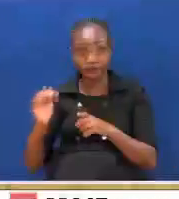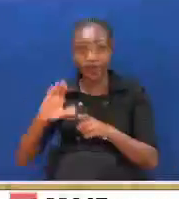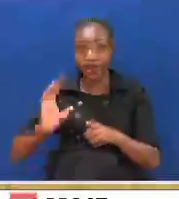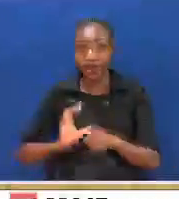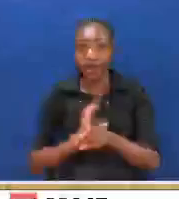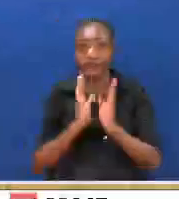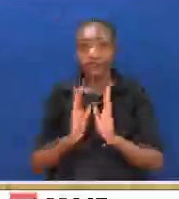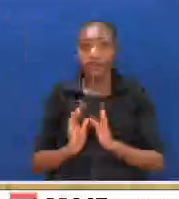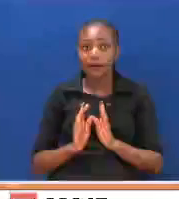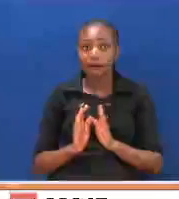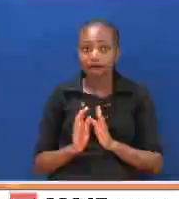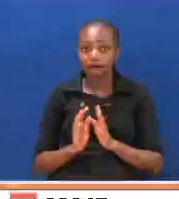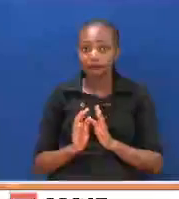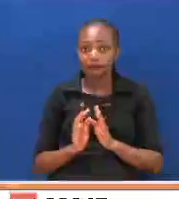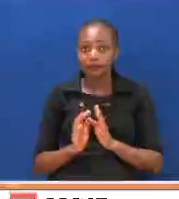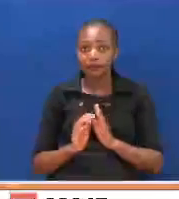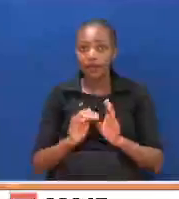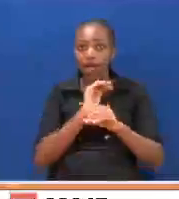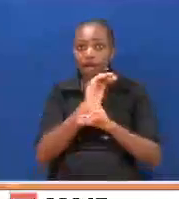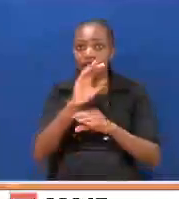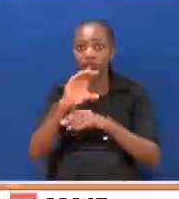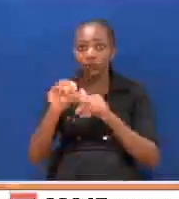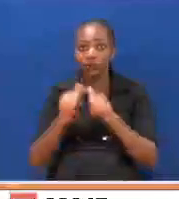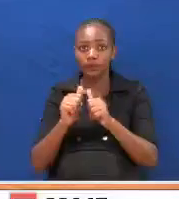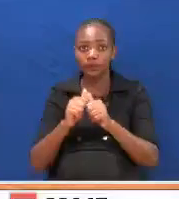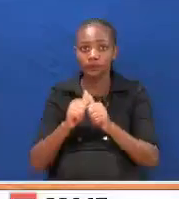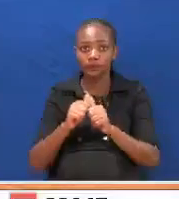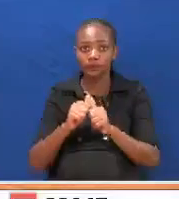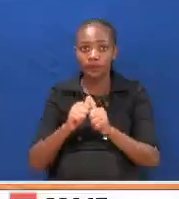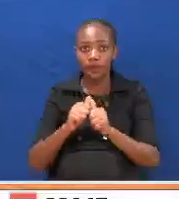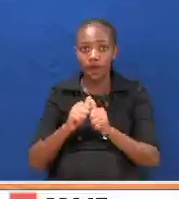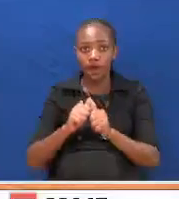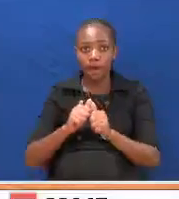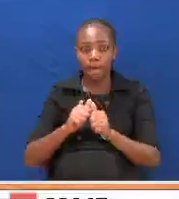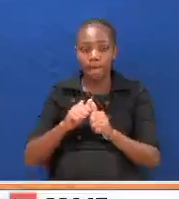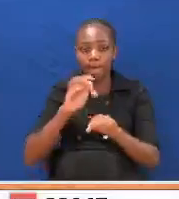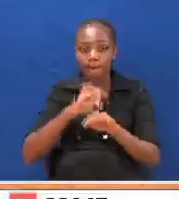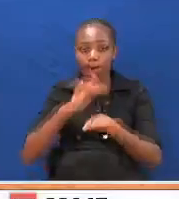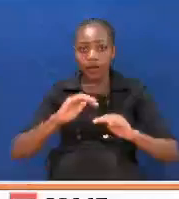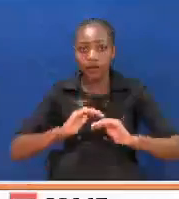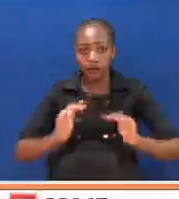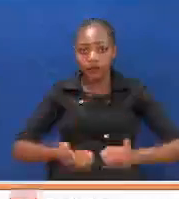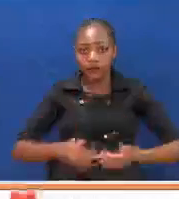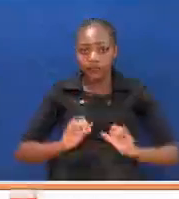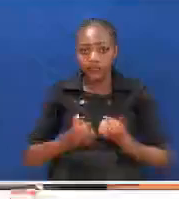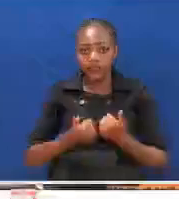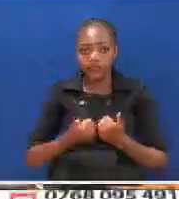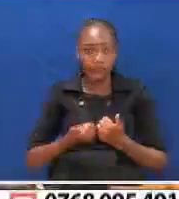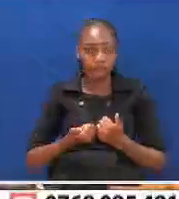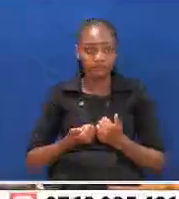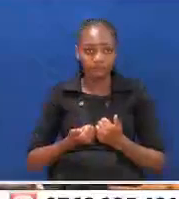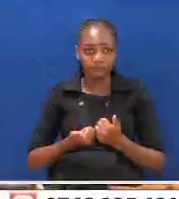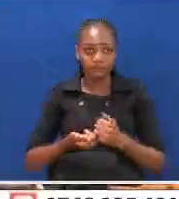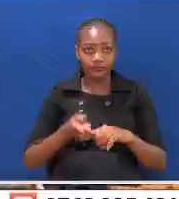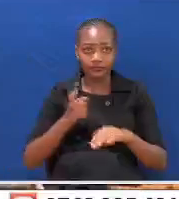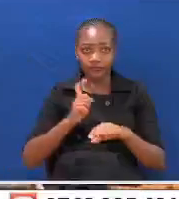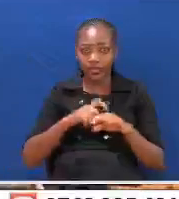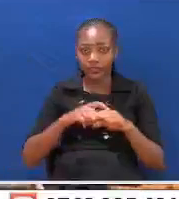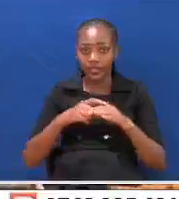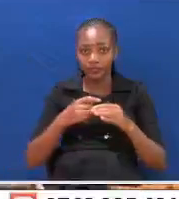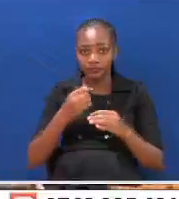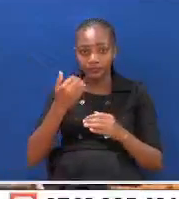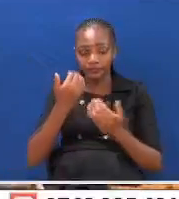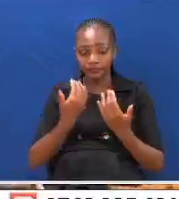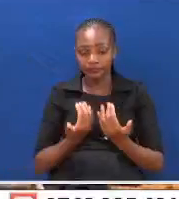Morijo has raised alarm on the increase of teenage pregnancies that erupted during the long holiday as a result of the COVID-19